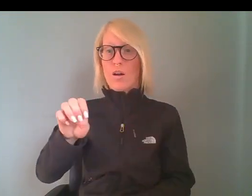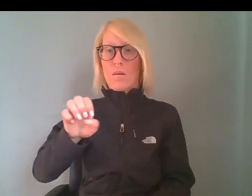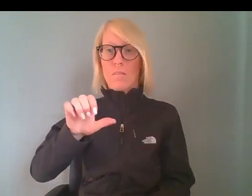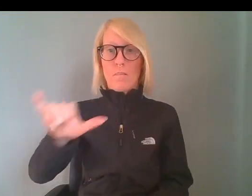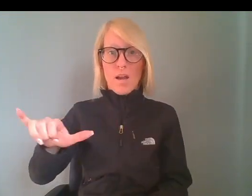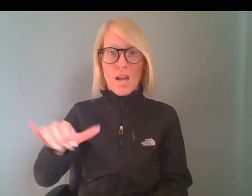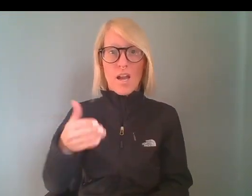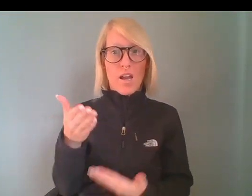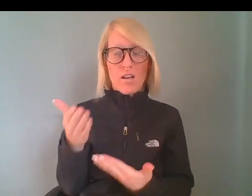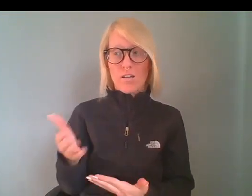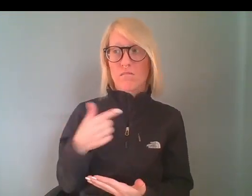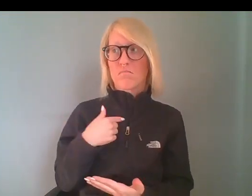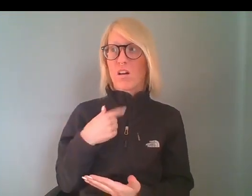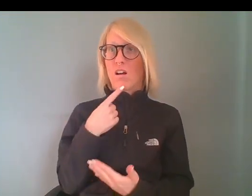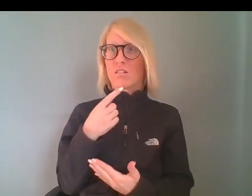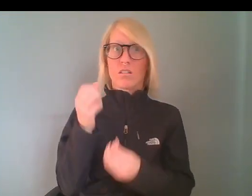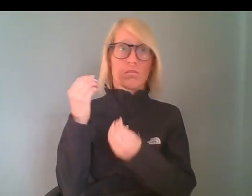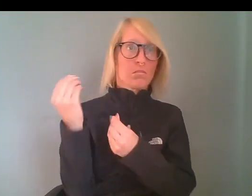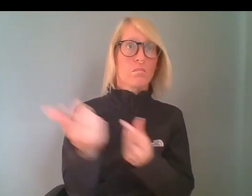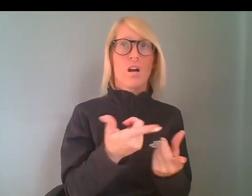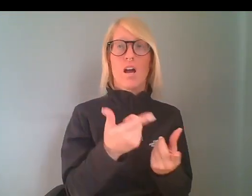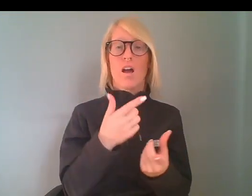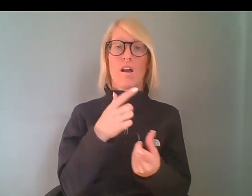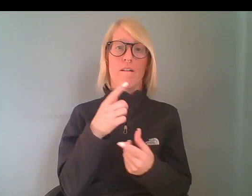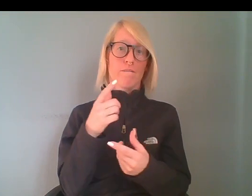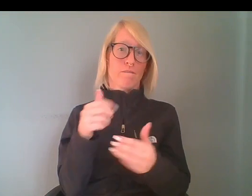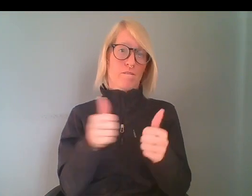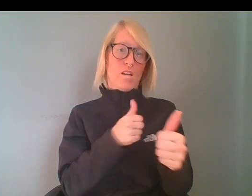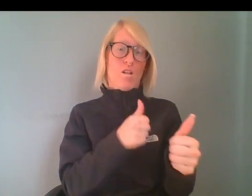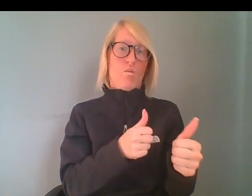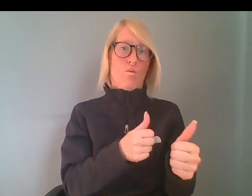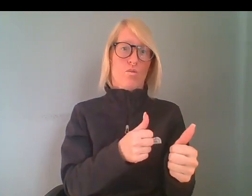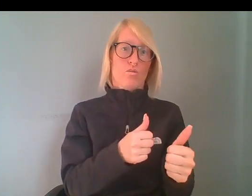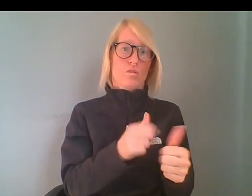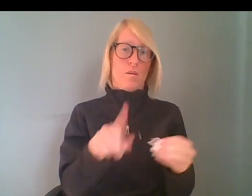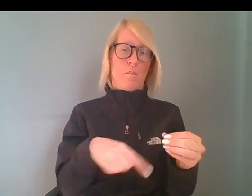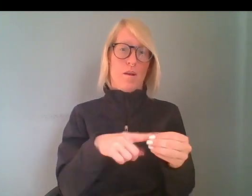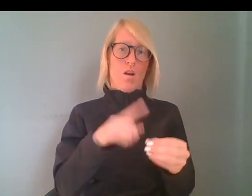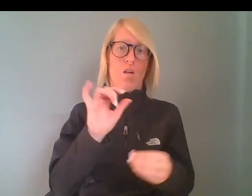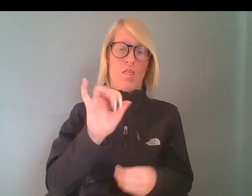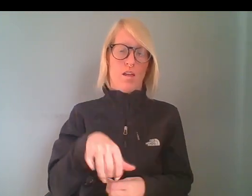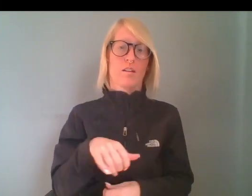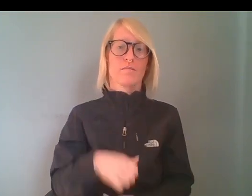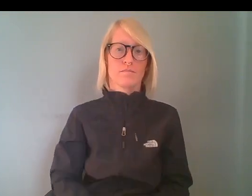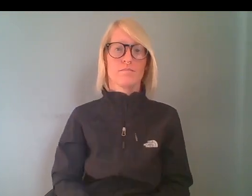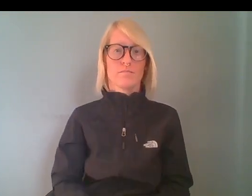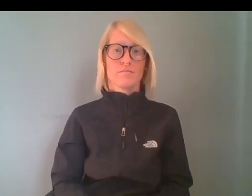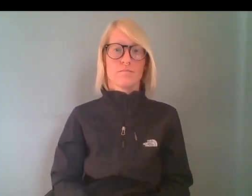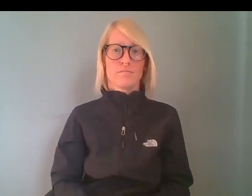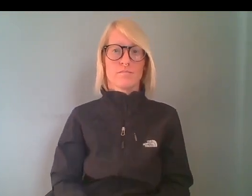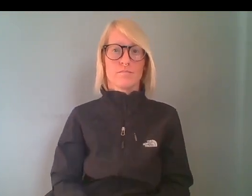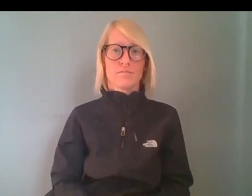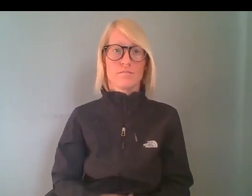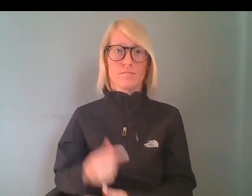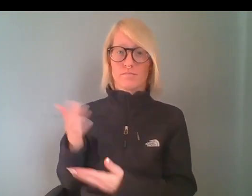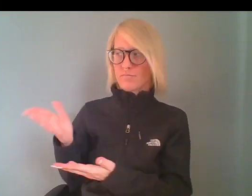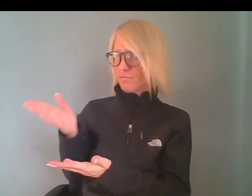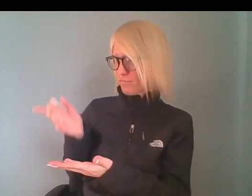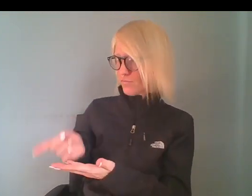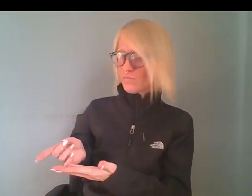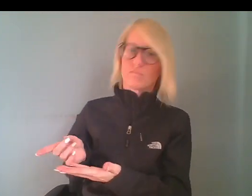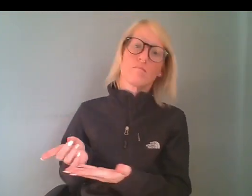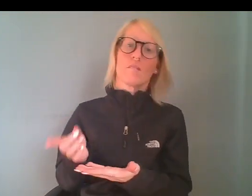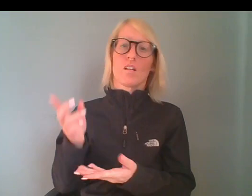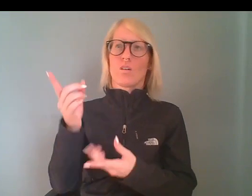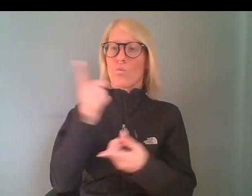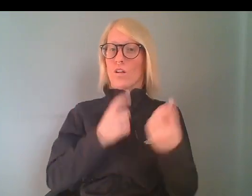my followers about it, and that's what's called retweeting. These couple ones, these are people that had questions. I just kind of search around and see if